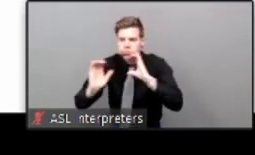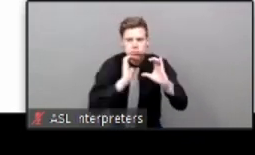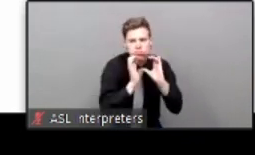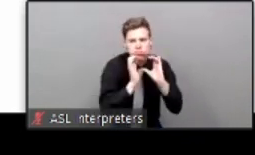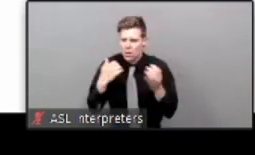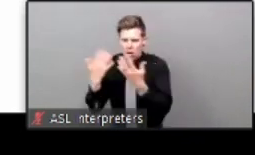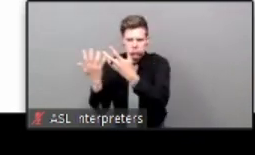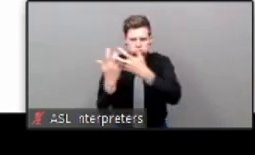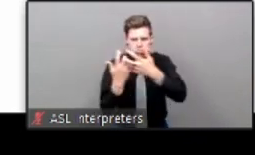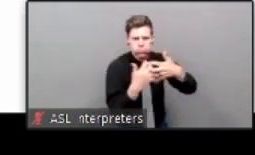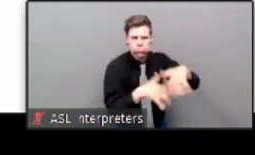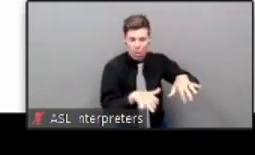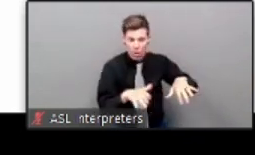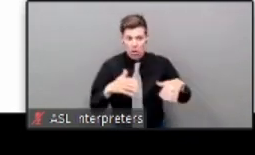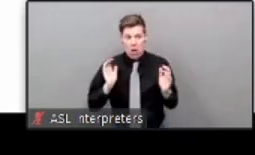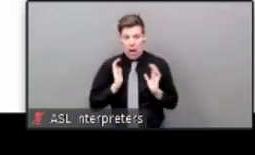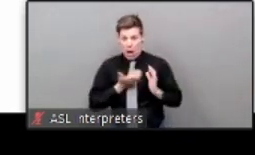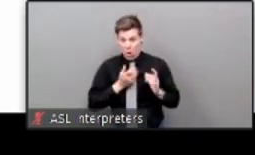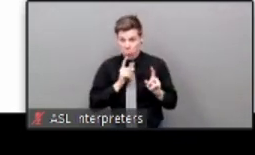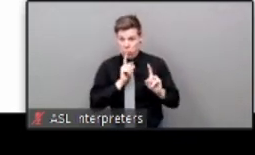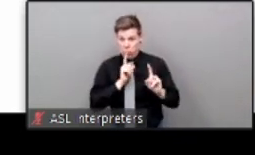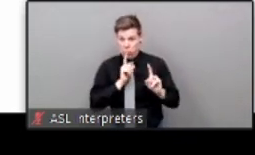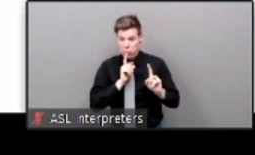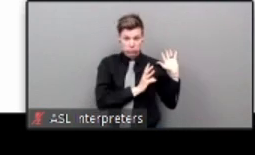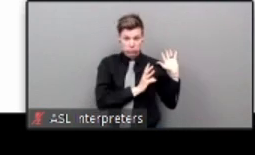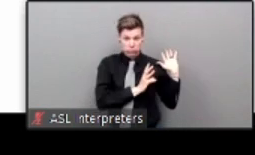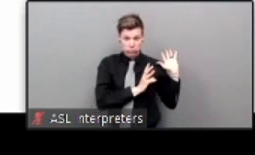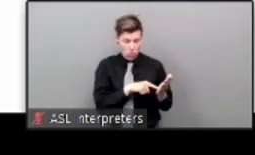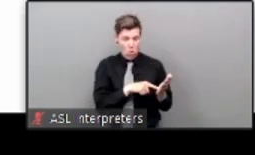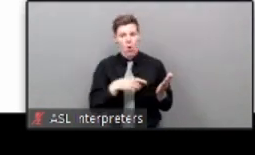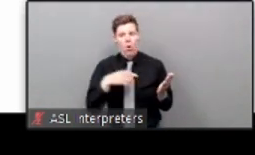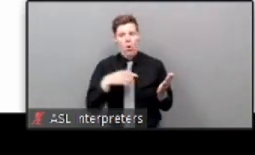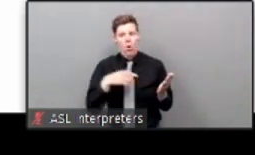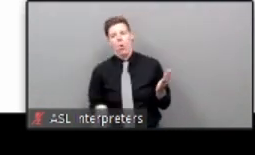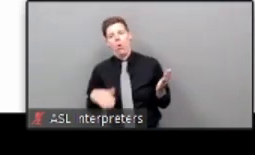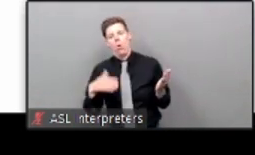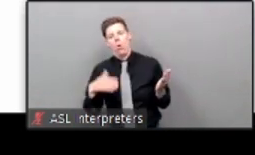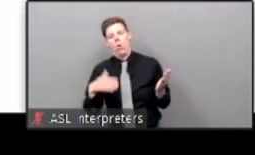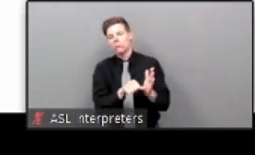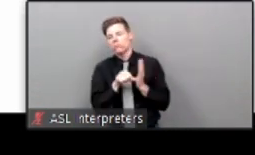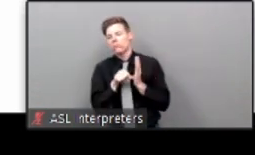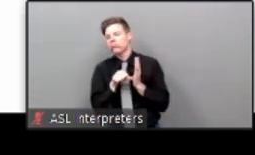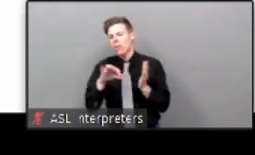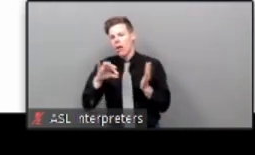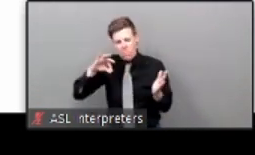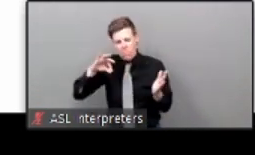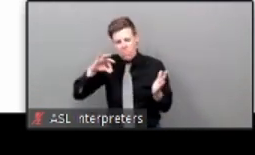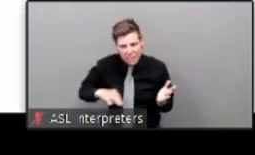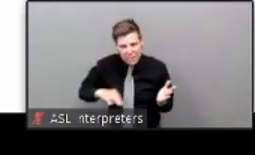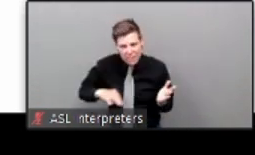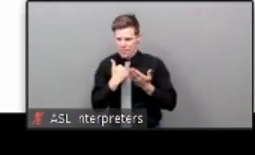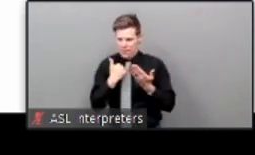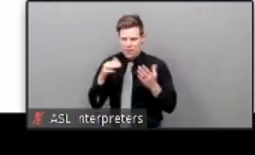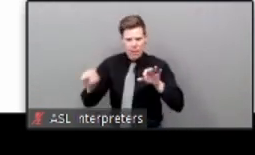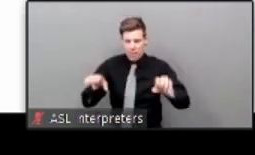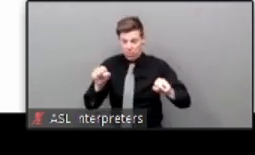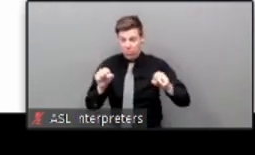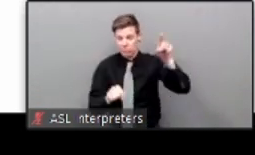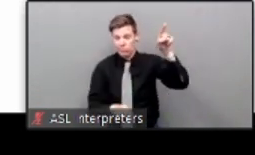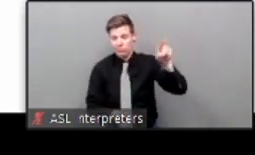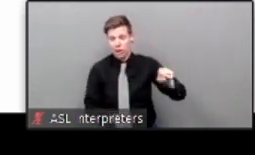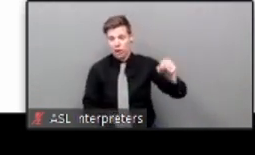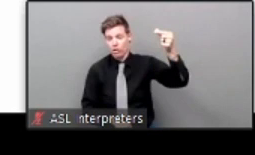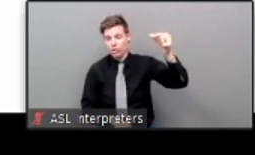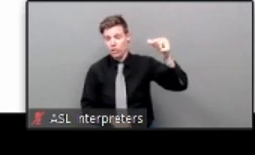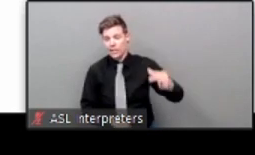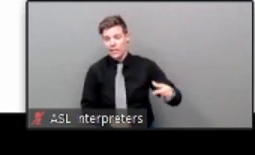and isolation and quarantine are a huge factor in fighting the pandemic. And so it's great to see the New Mexico